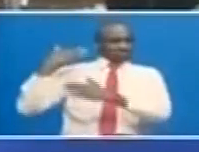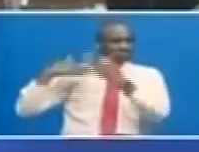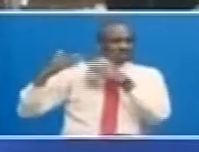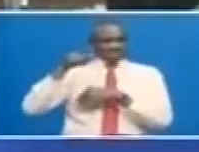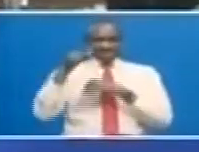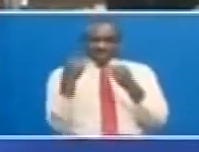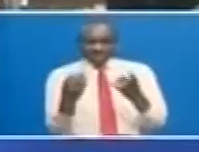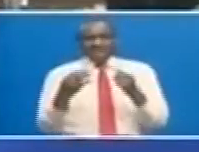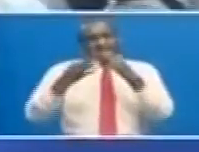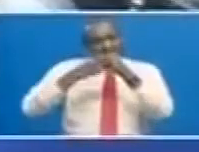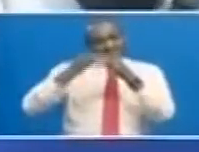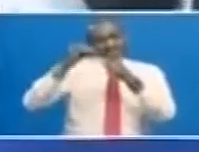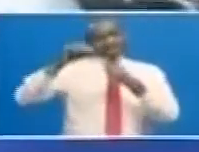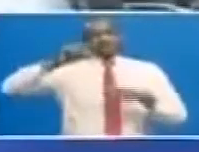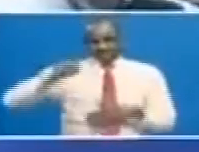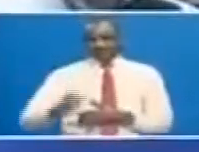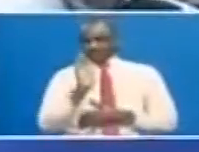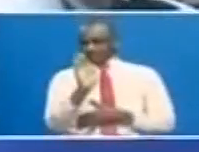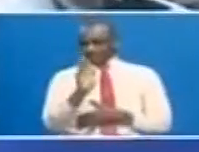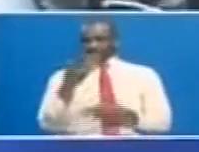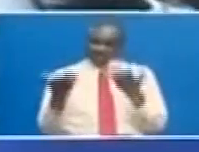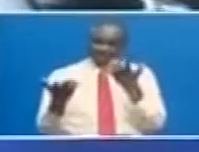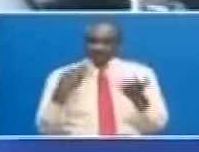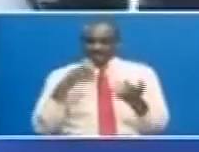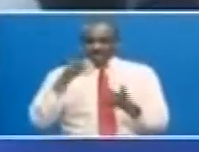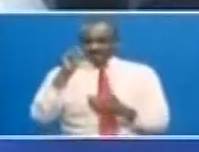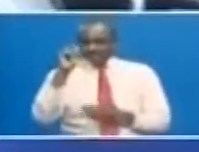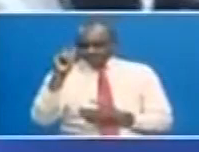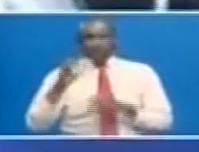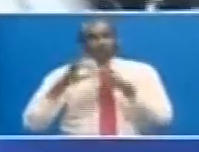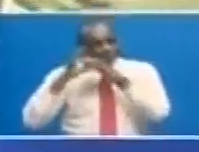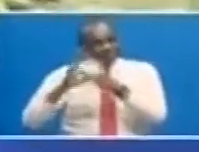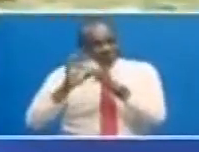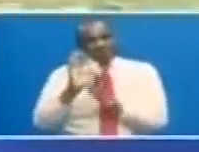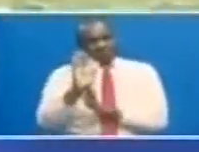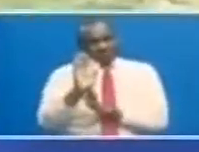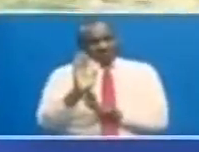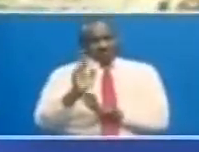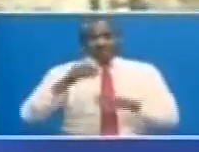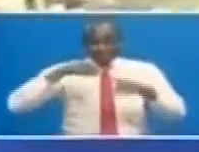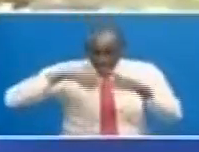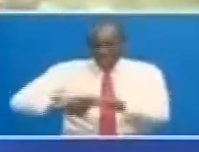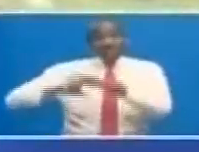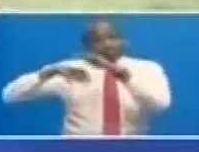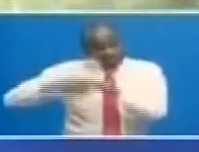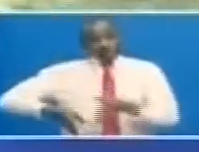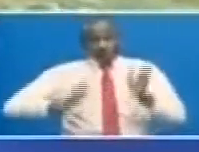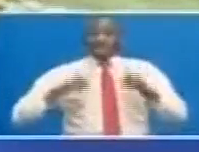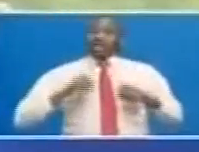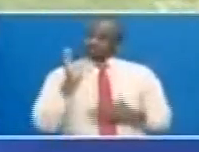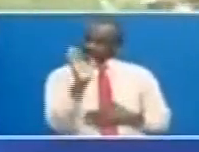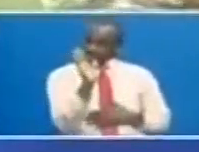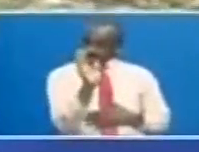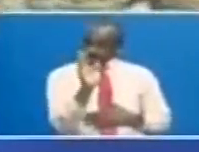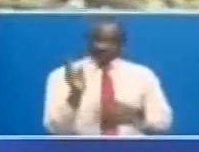number close to 800,000 and retain the Nabongo as their cultural monarch. Planting crop remains a way of life,